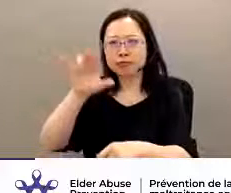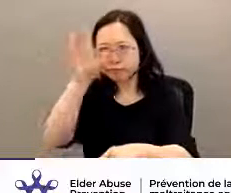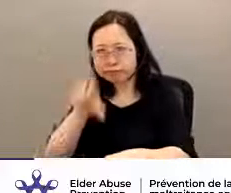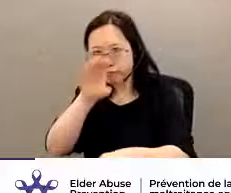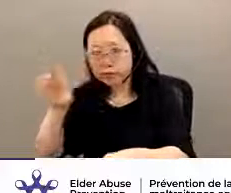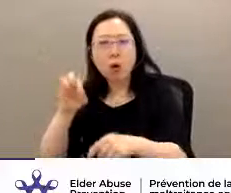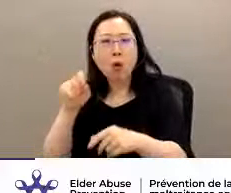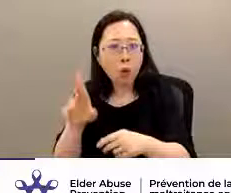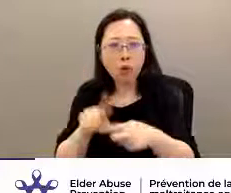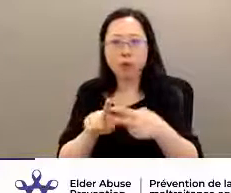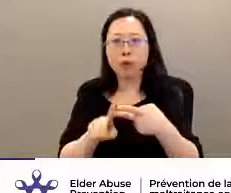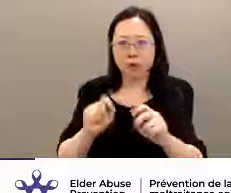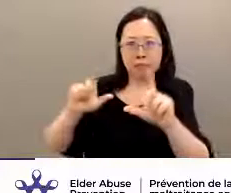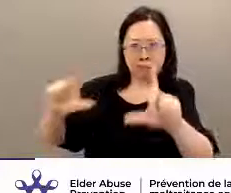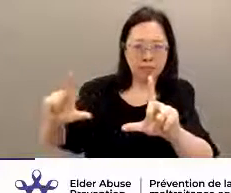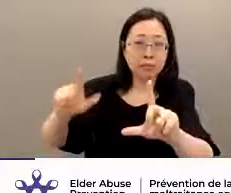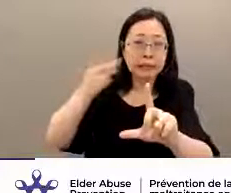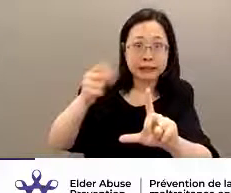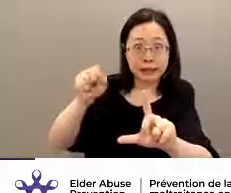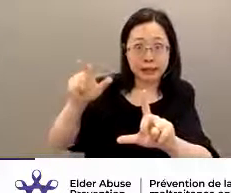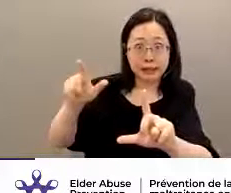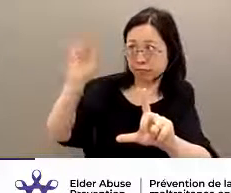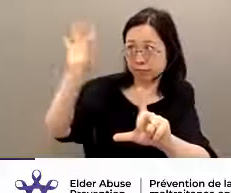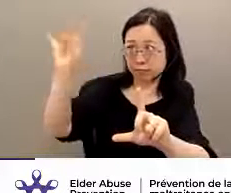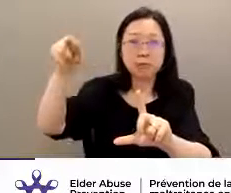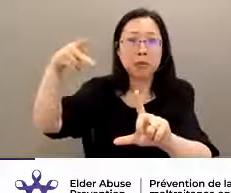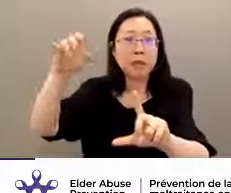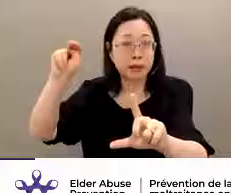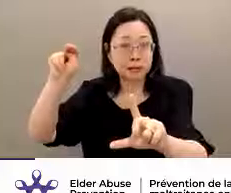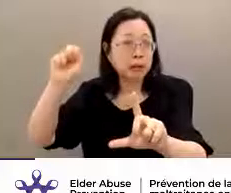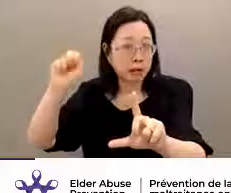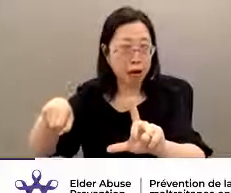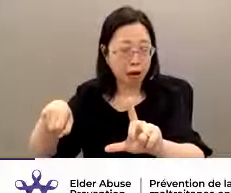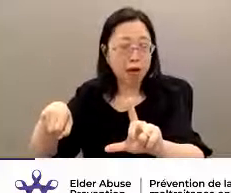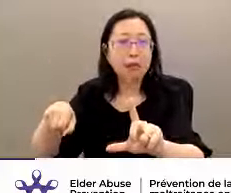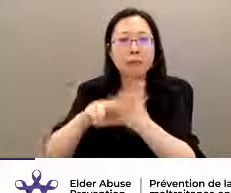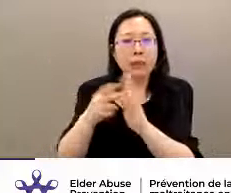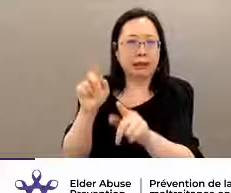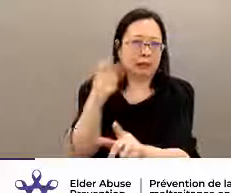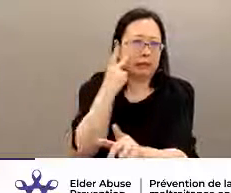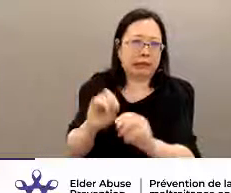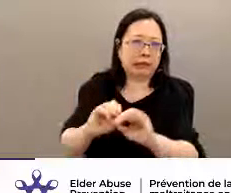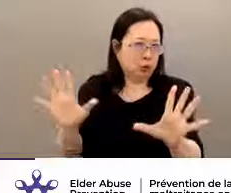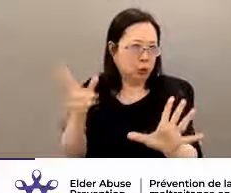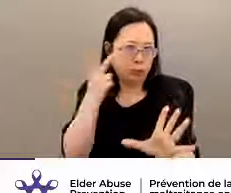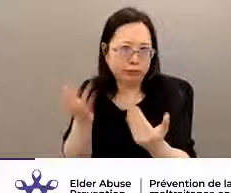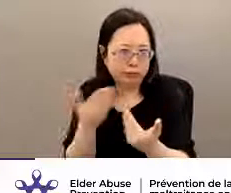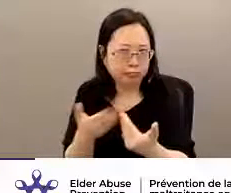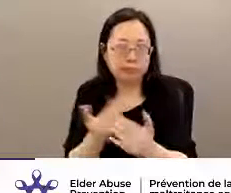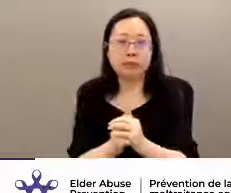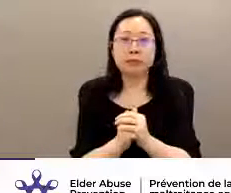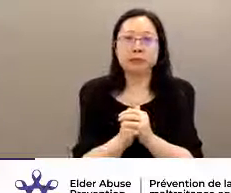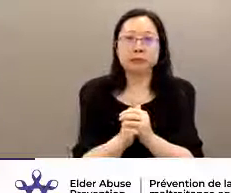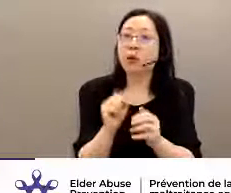that are ASL interpreters that you see as a title in their screen, so they are always visible for you. Or you can